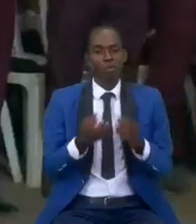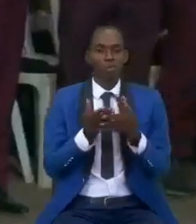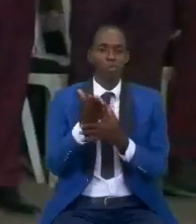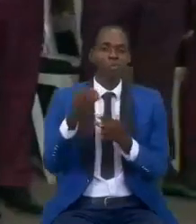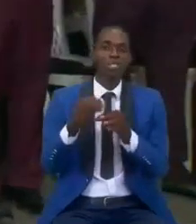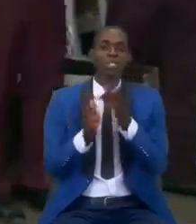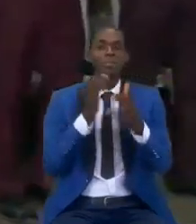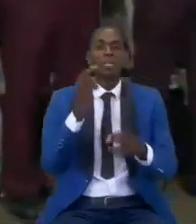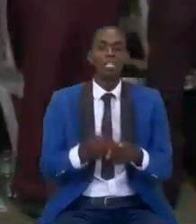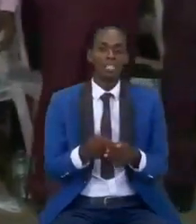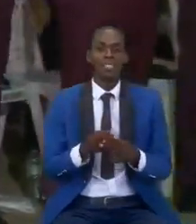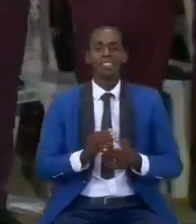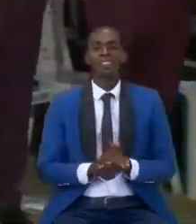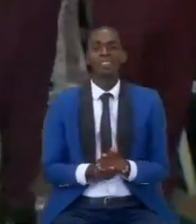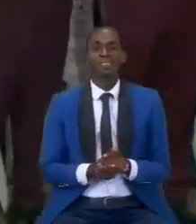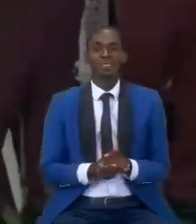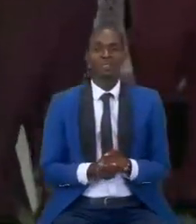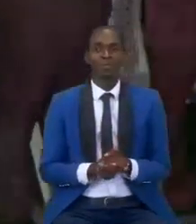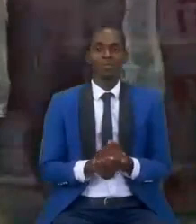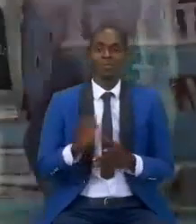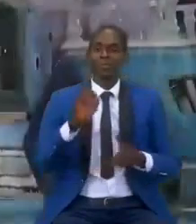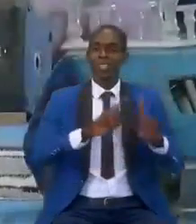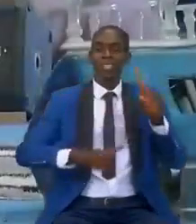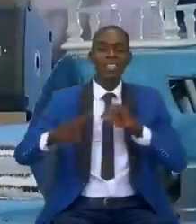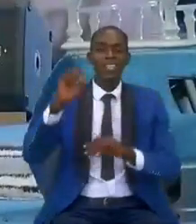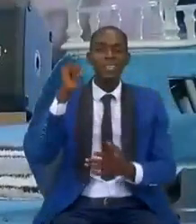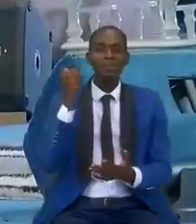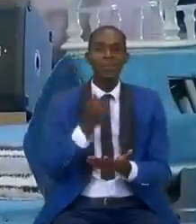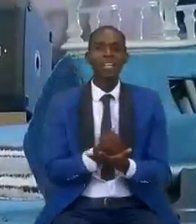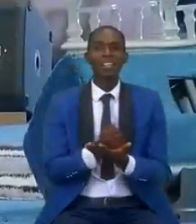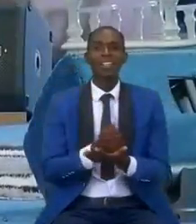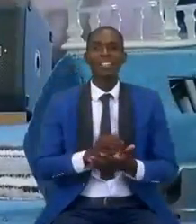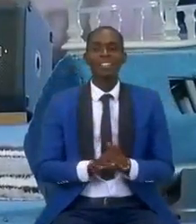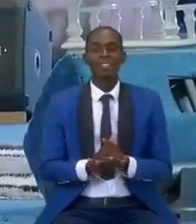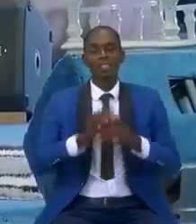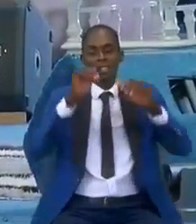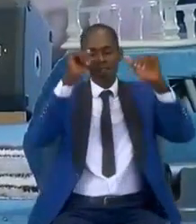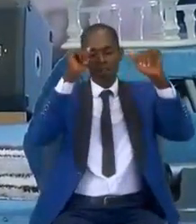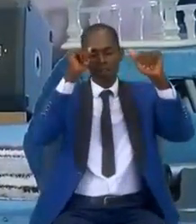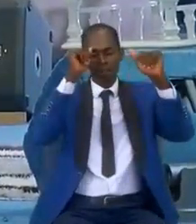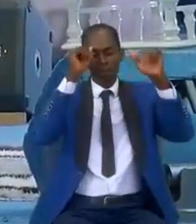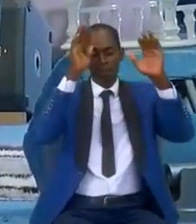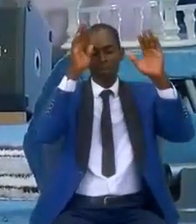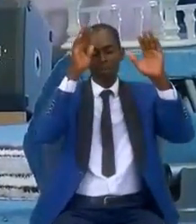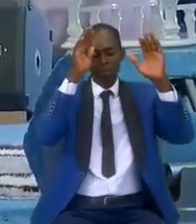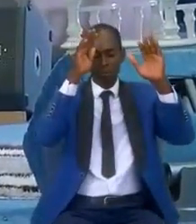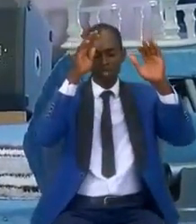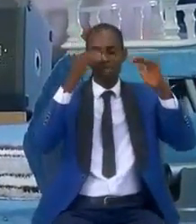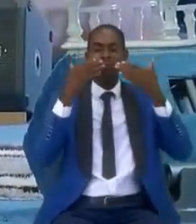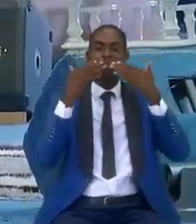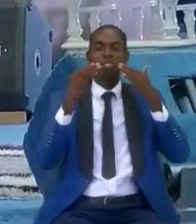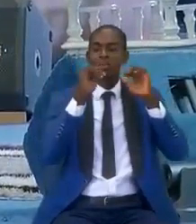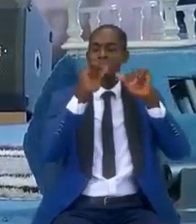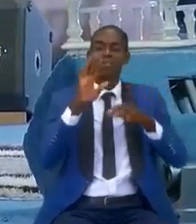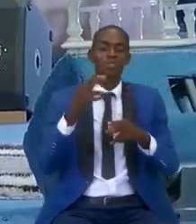Amen. Father, we thank you and bless your name. We glorify you because you are a great